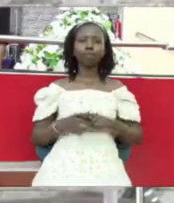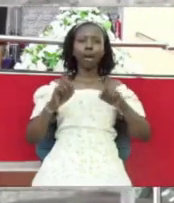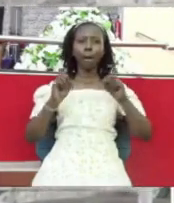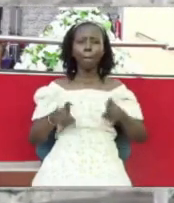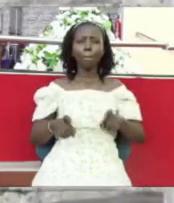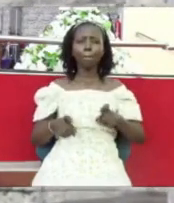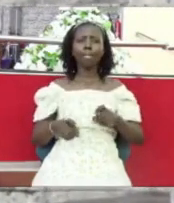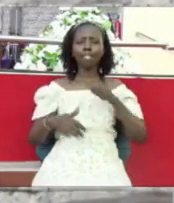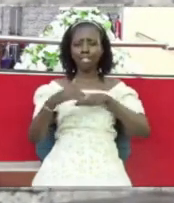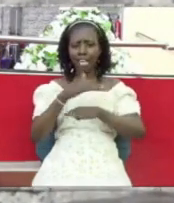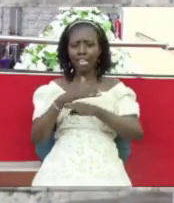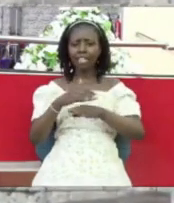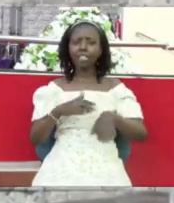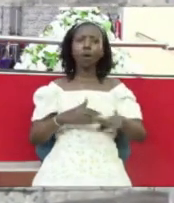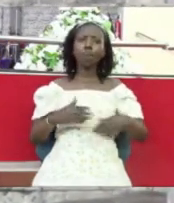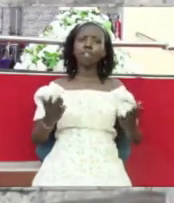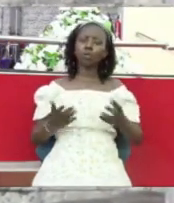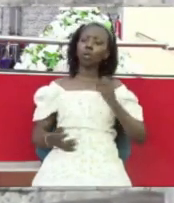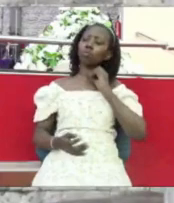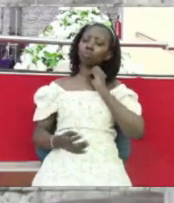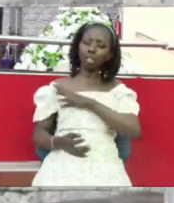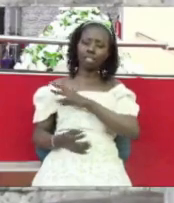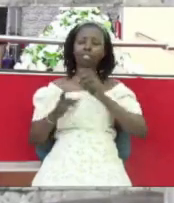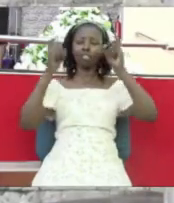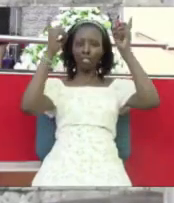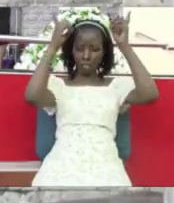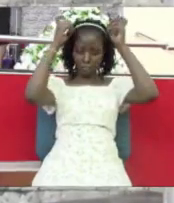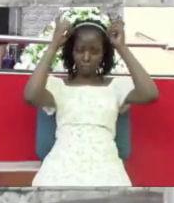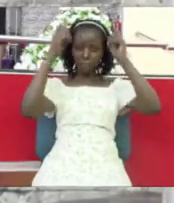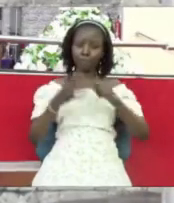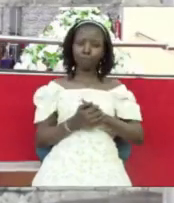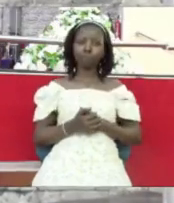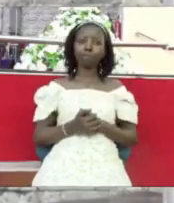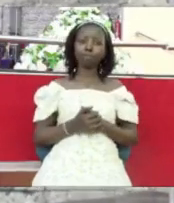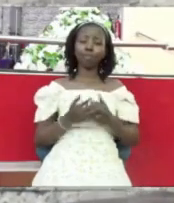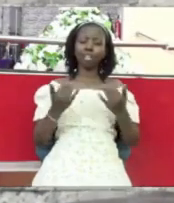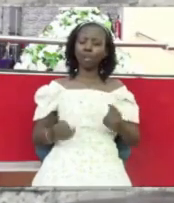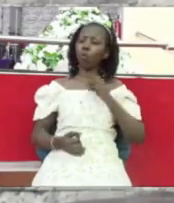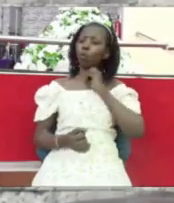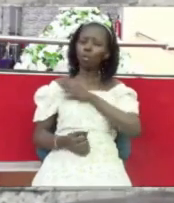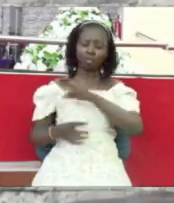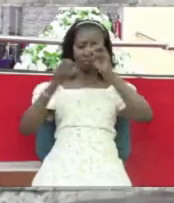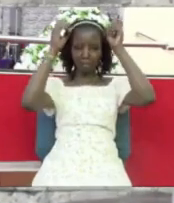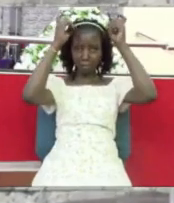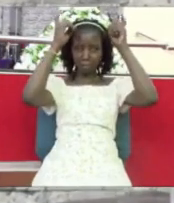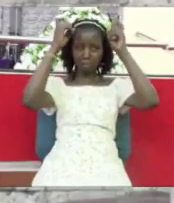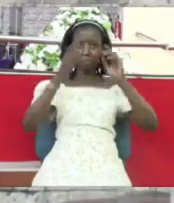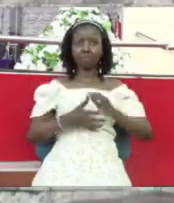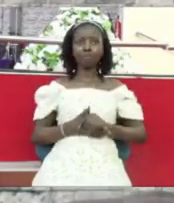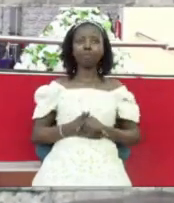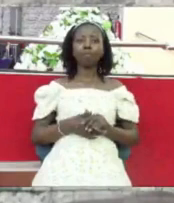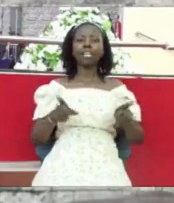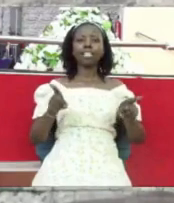place of abhorring evil. Tunastahili tukafika mahali pa kuchukia dhambi. Now abhorring evil. Kuchukia dhambi na mambo